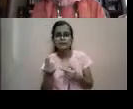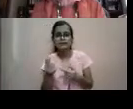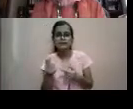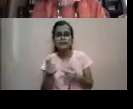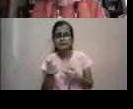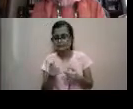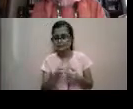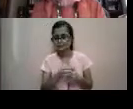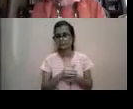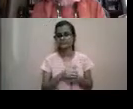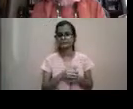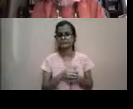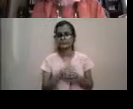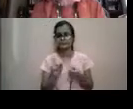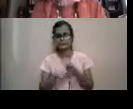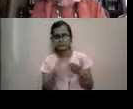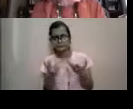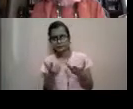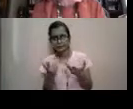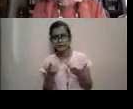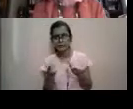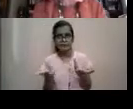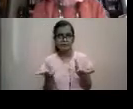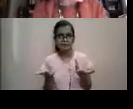Something just happened to my text.